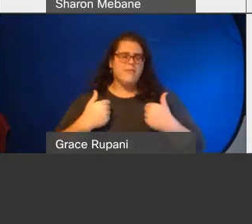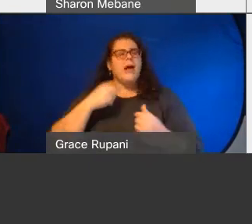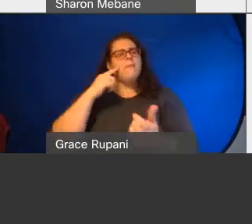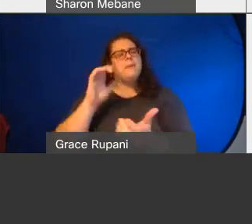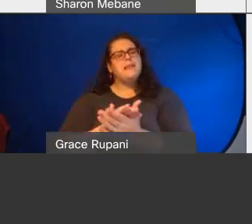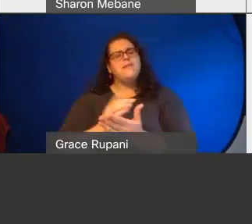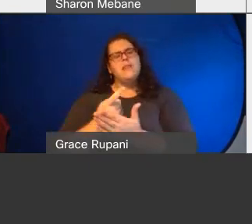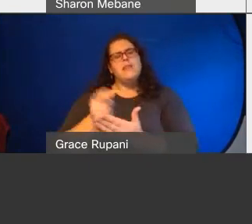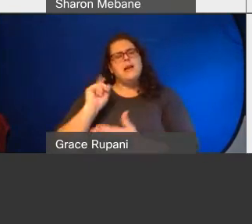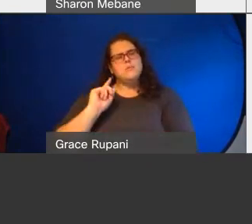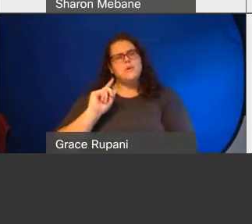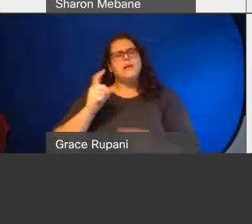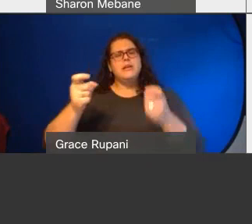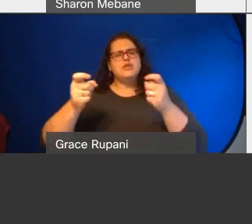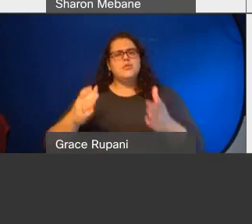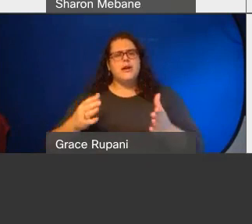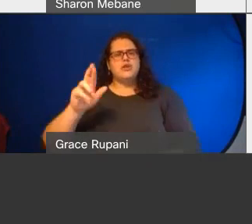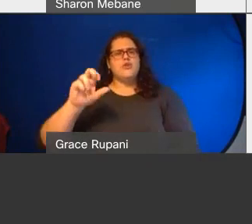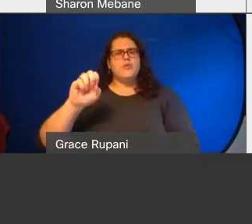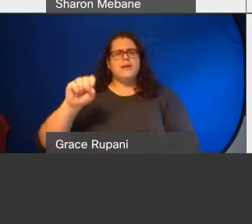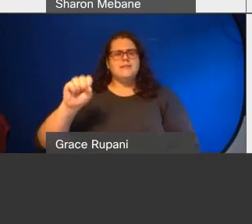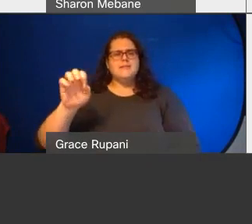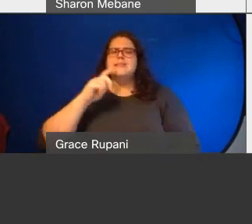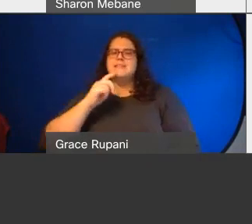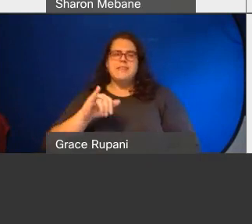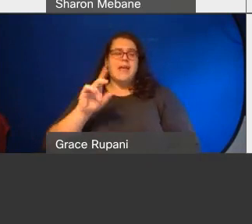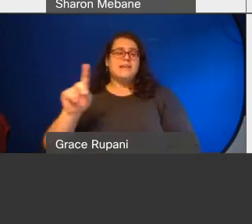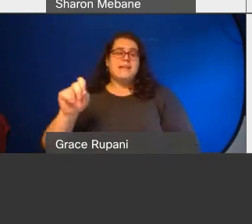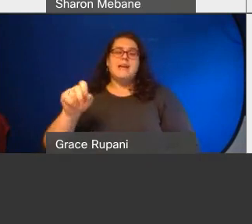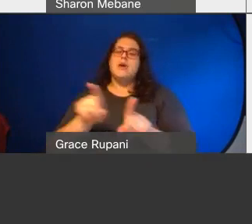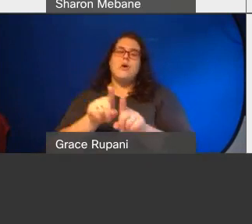week, Director Reese said that DDS does not either.